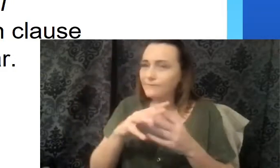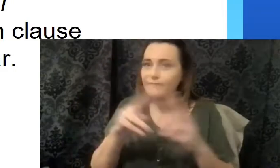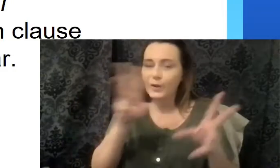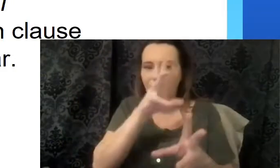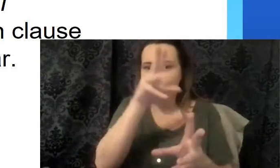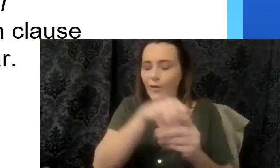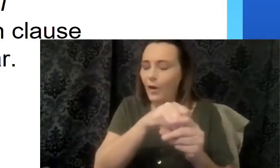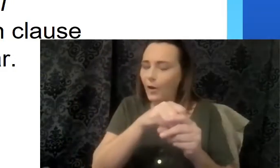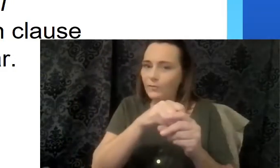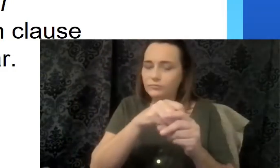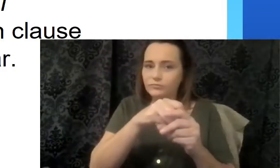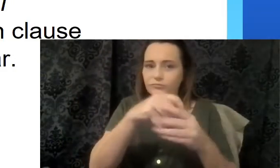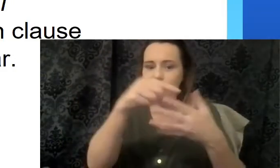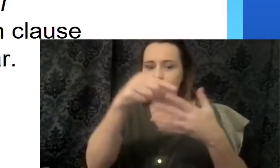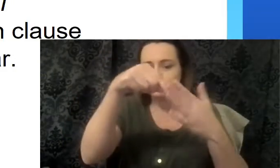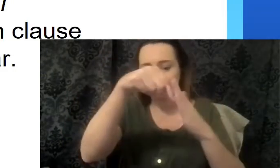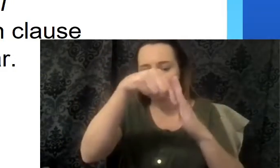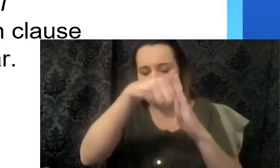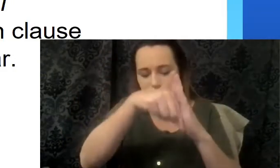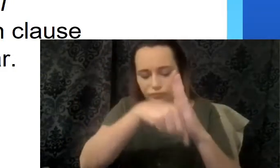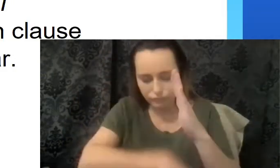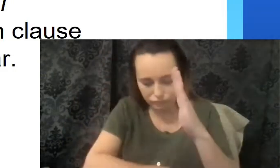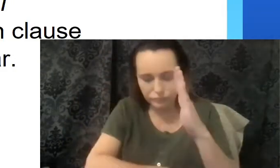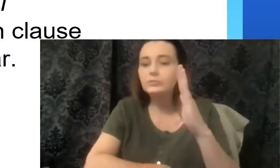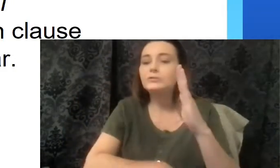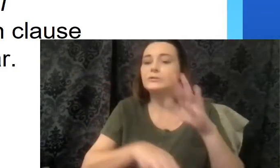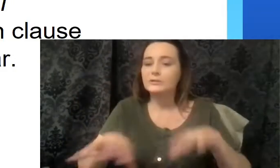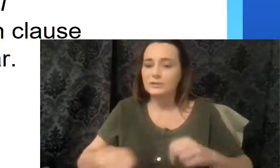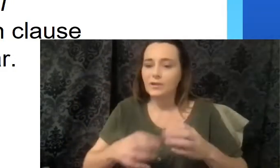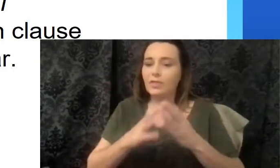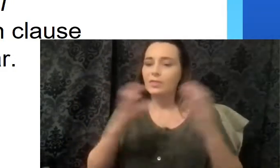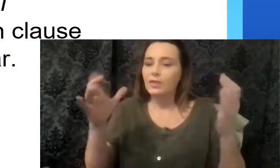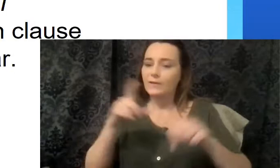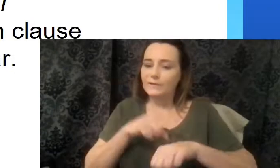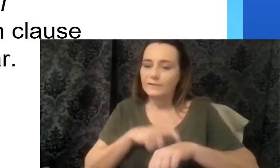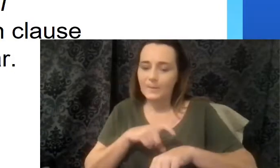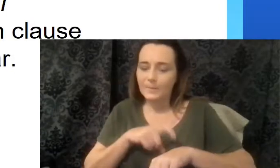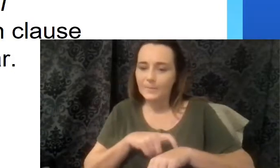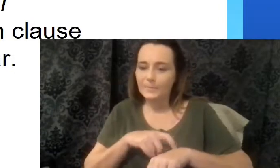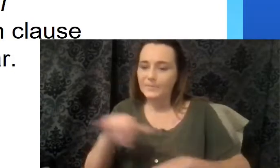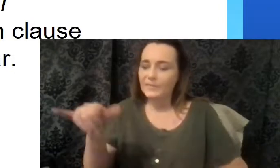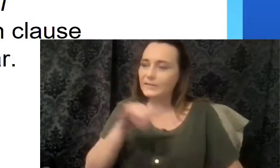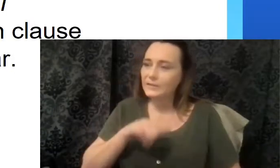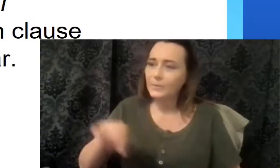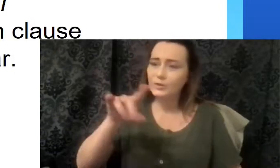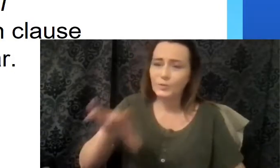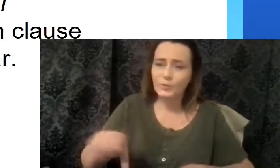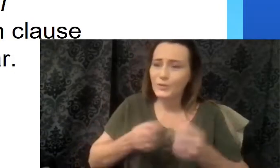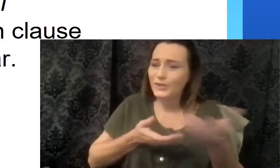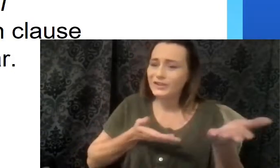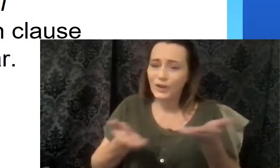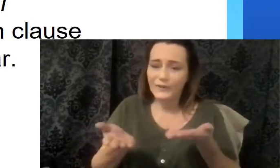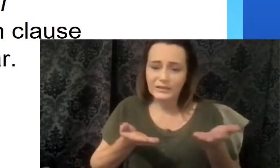and it does take up a huge amount of our time. And just like you, we're doing service. We're not like, you know,